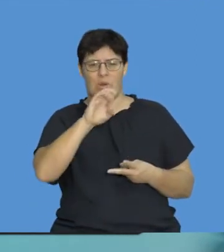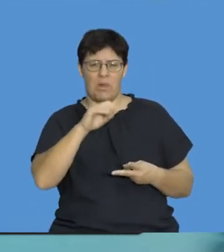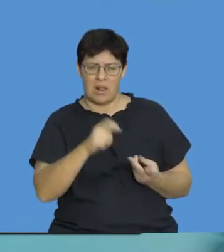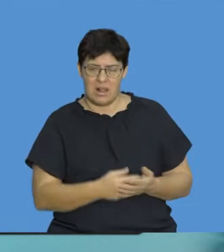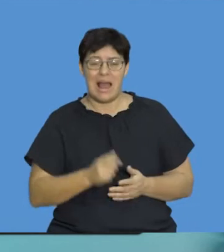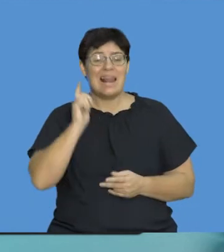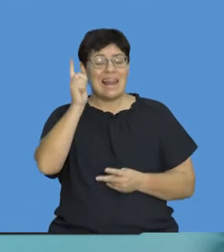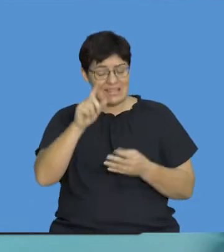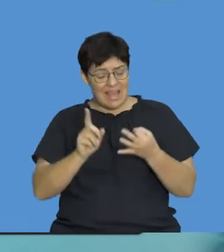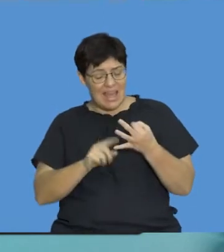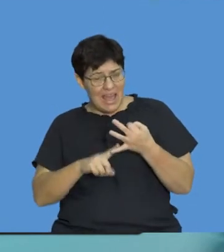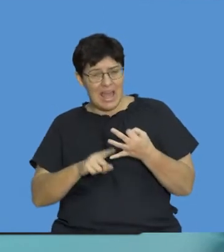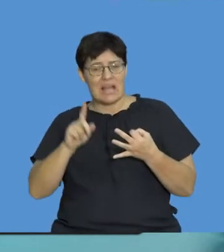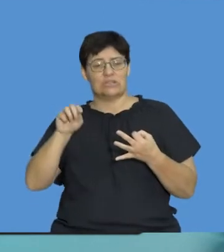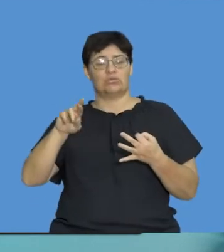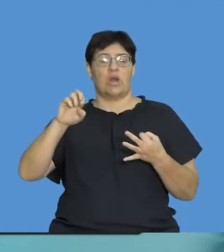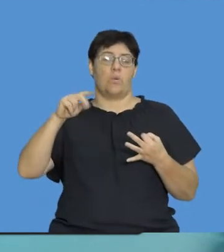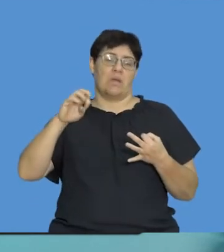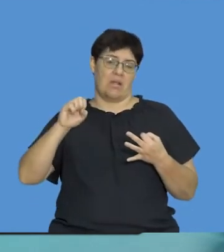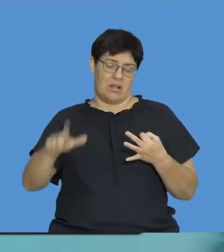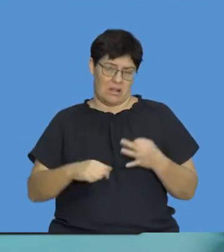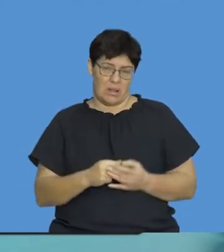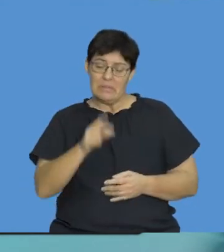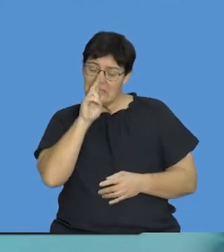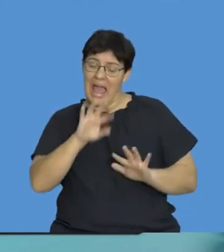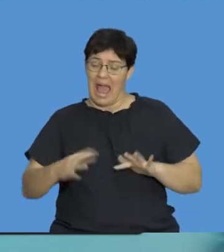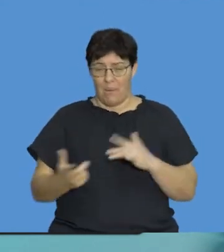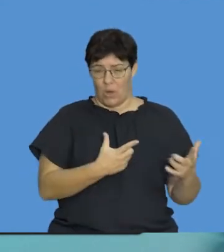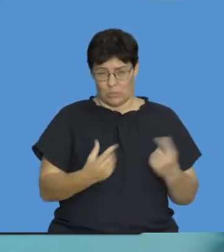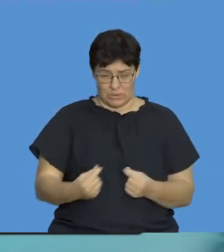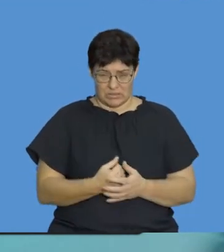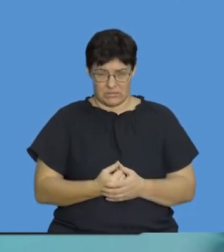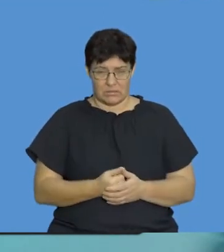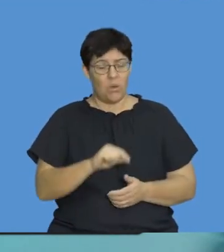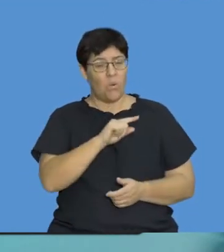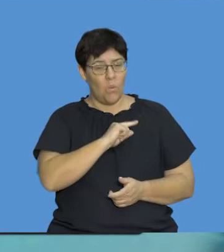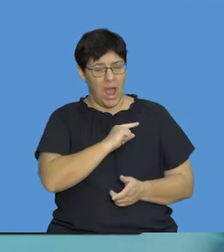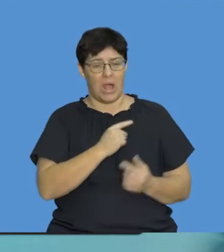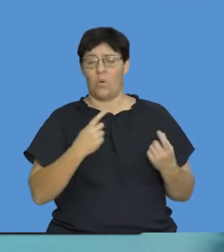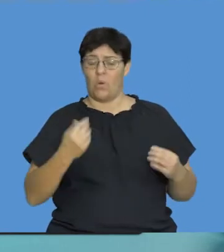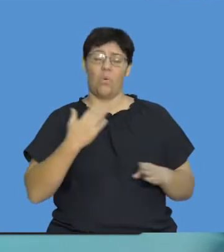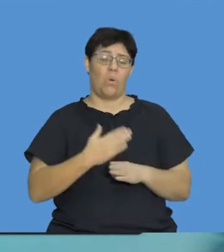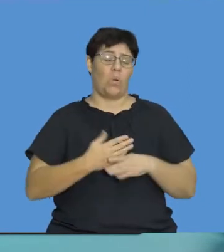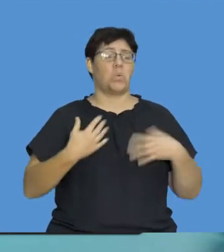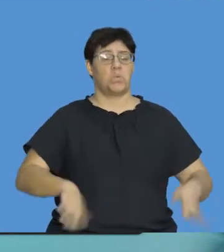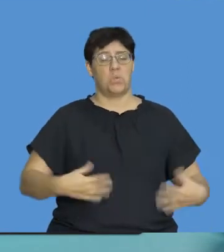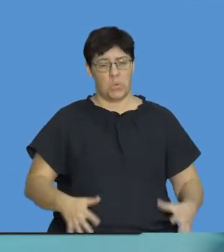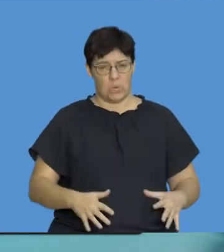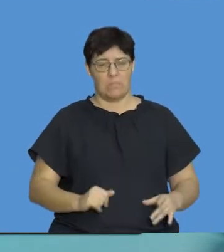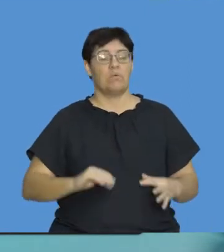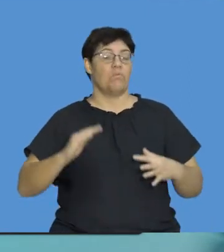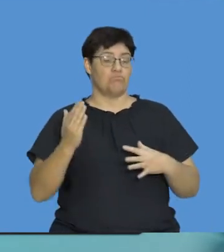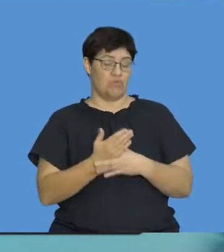call a trinomial and then try to see what it is all about. But for now, because we've really been doing a lot, I want you to take a